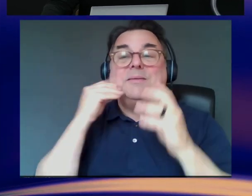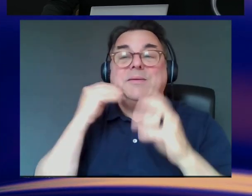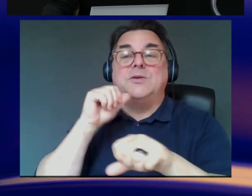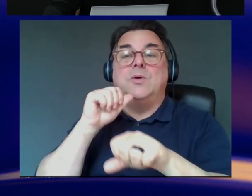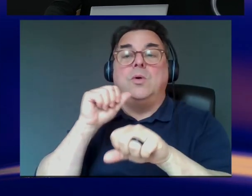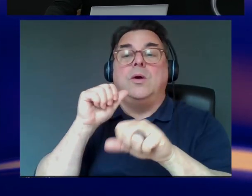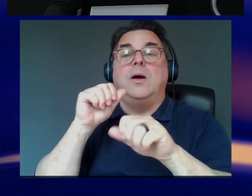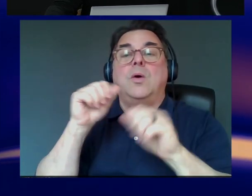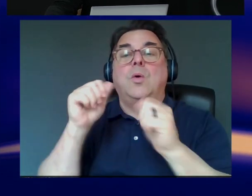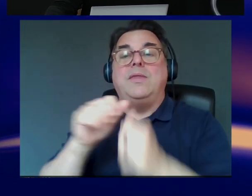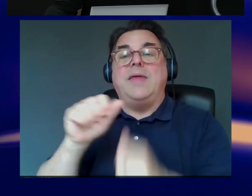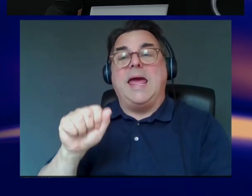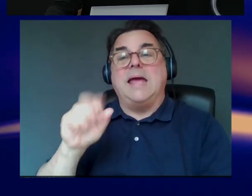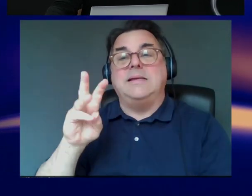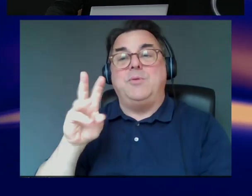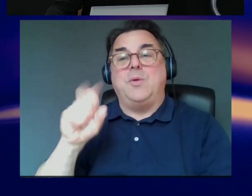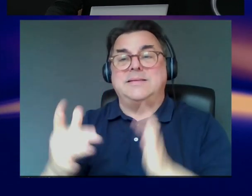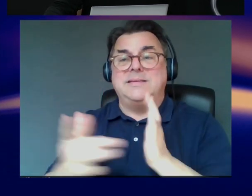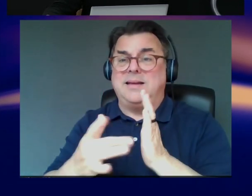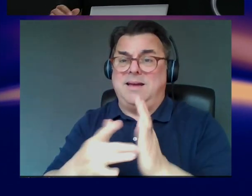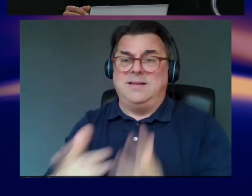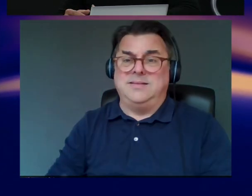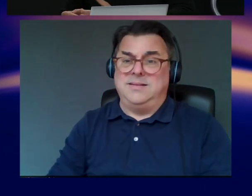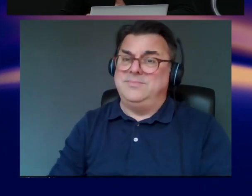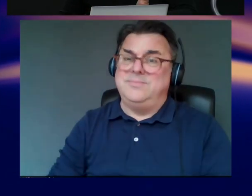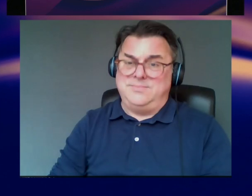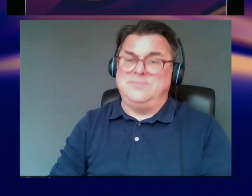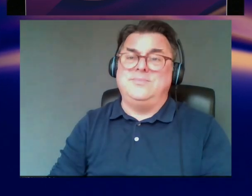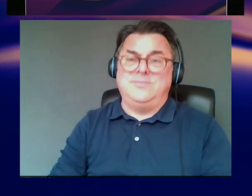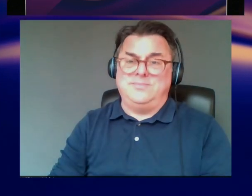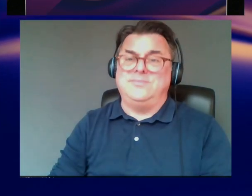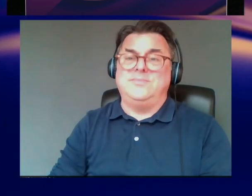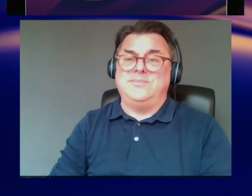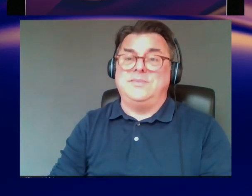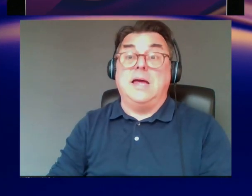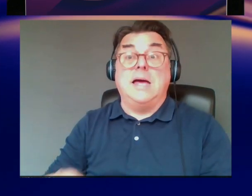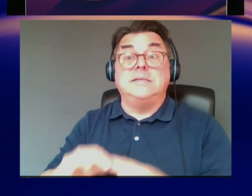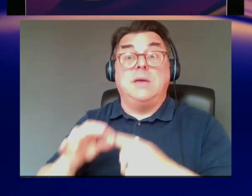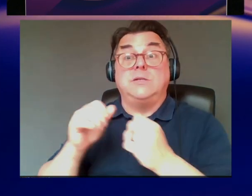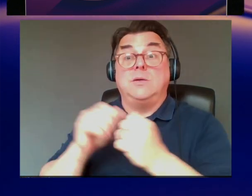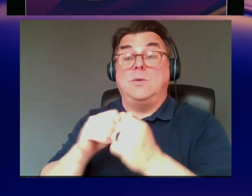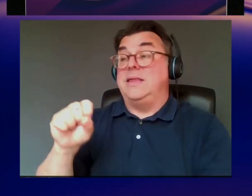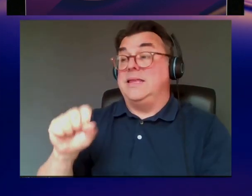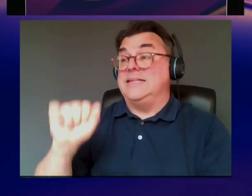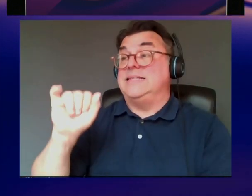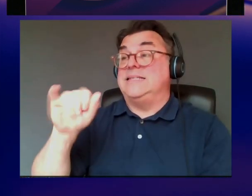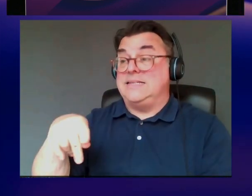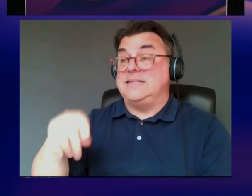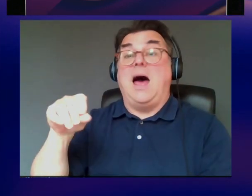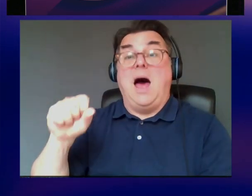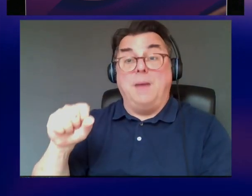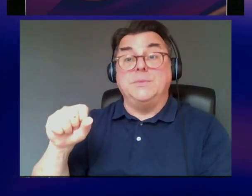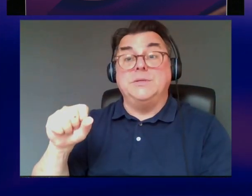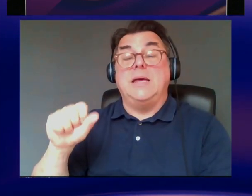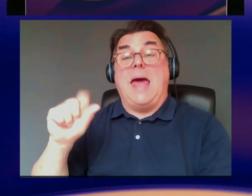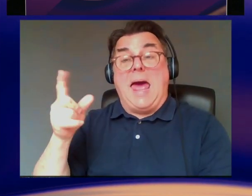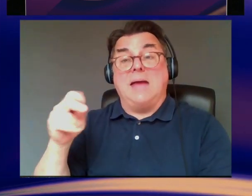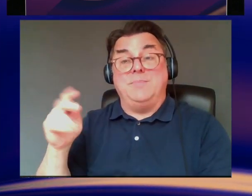crucial to It's pass. actually so crucial that in the exam guide itself, we mention it twice. So Oh. there's one where it says